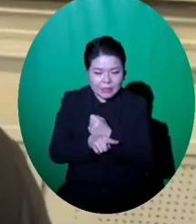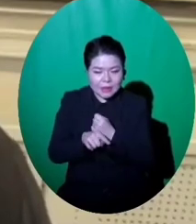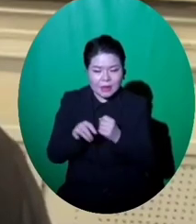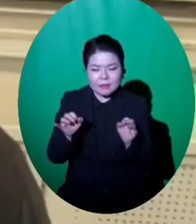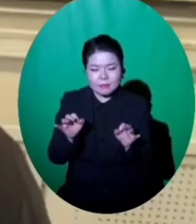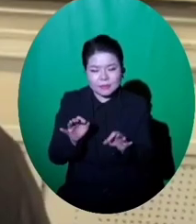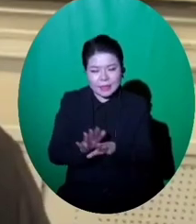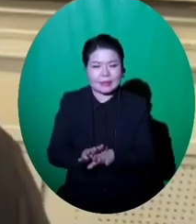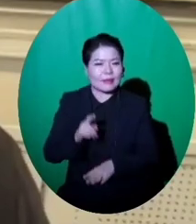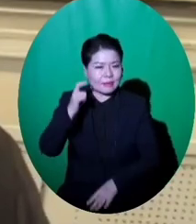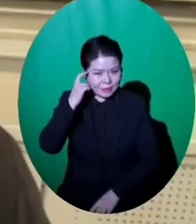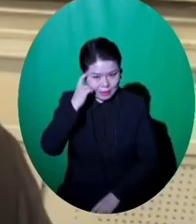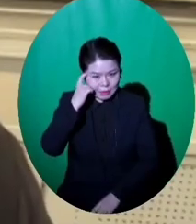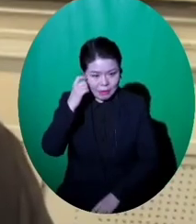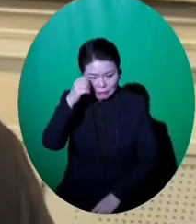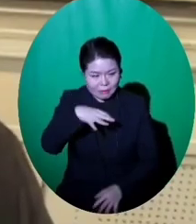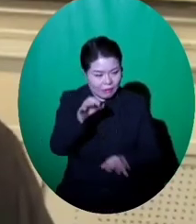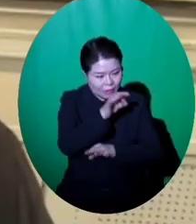management.